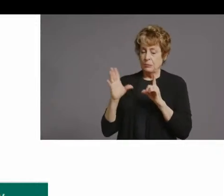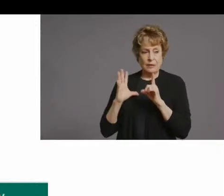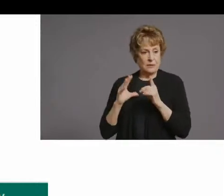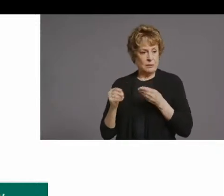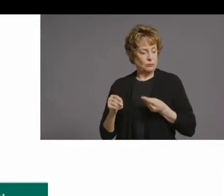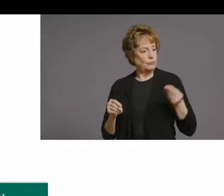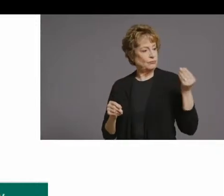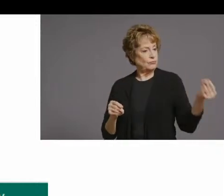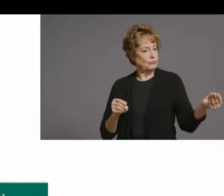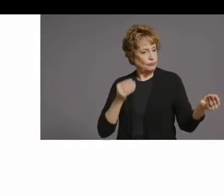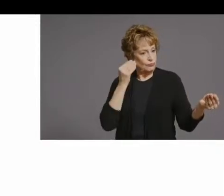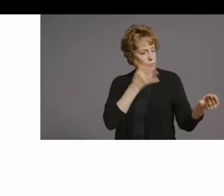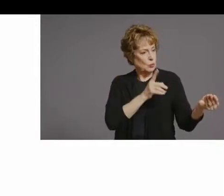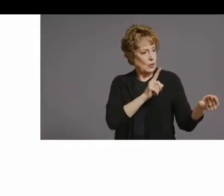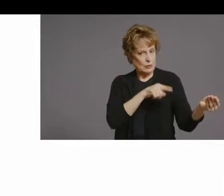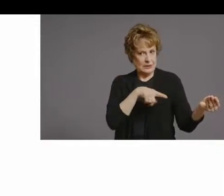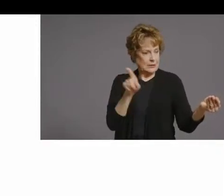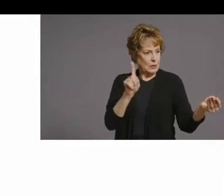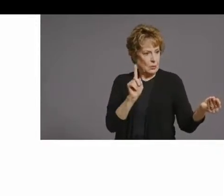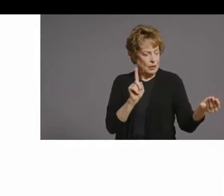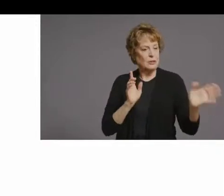Walgreens.